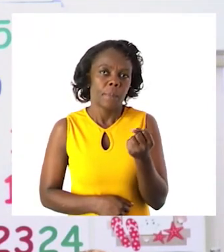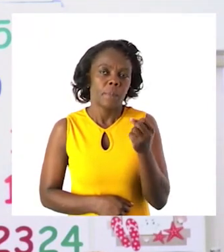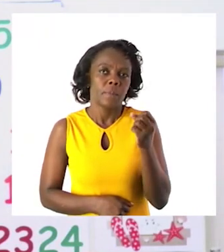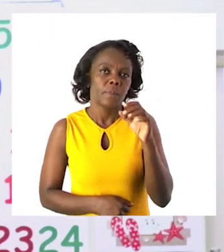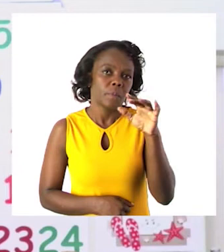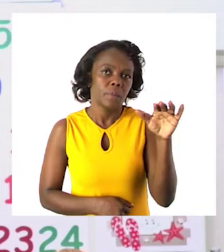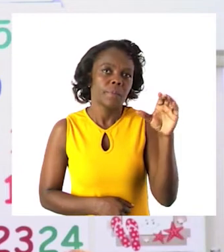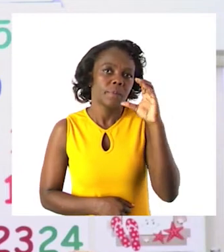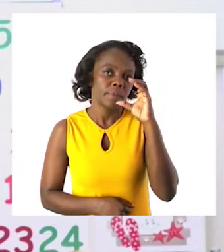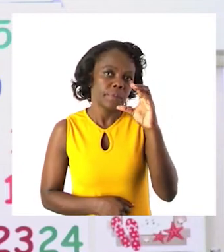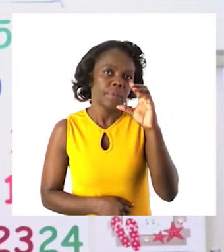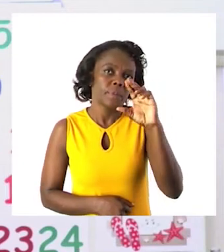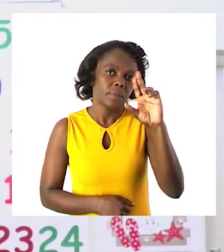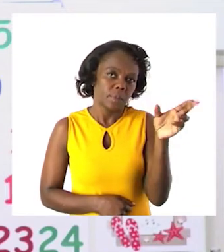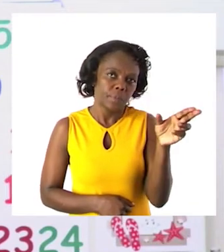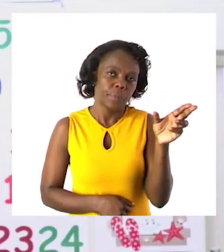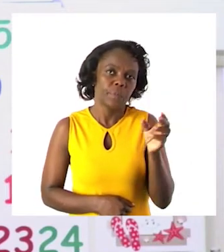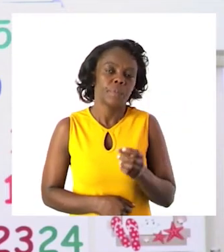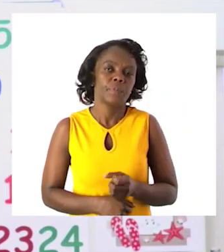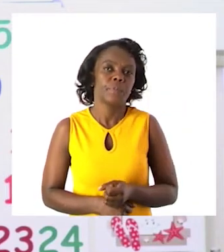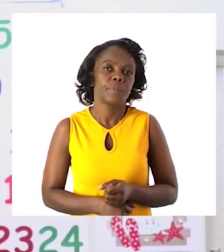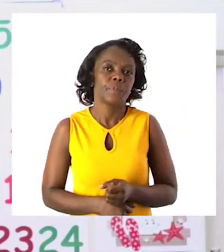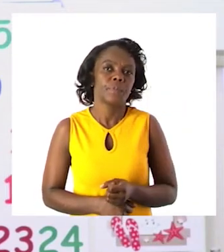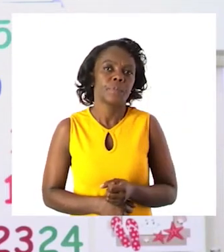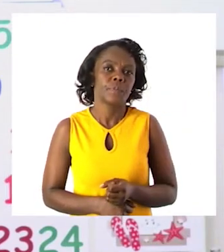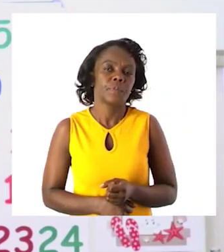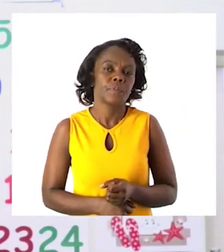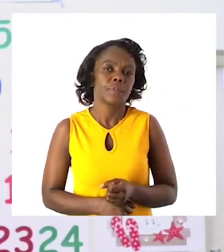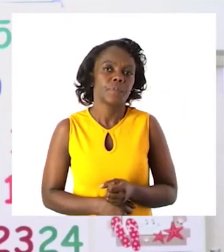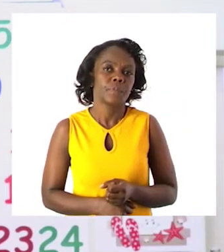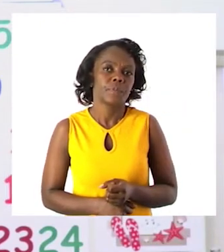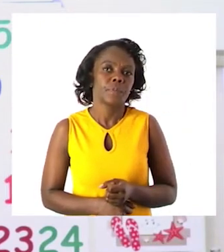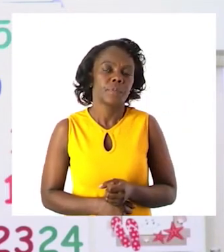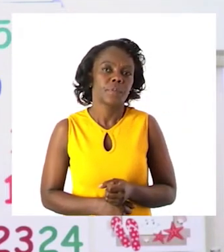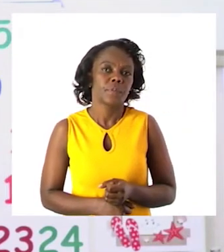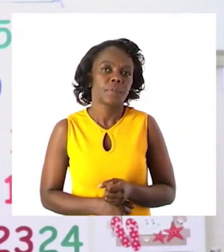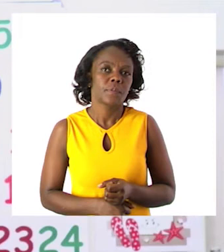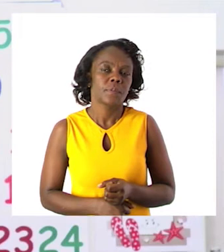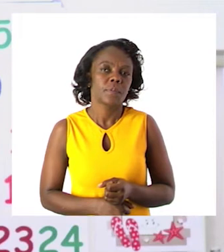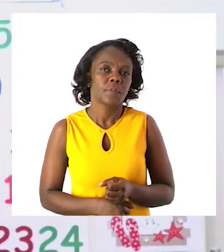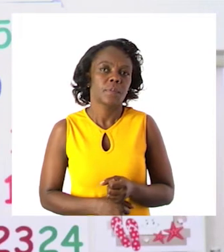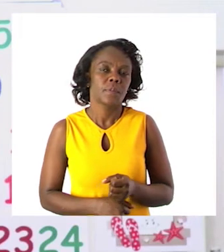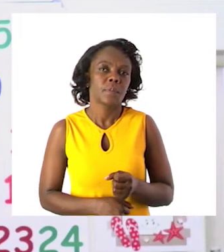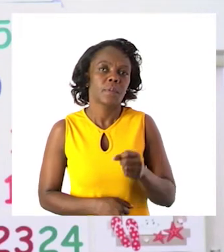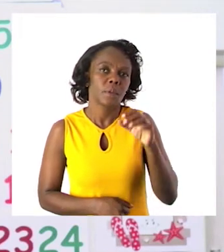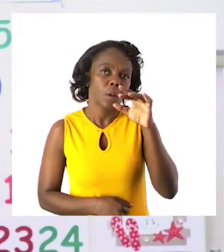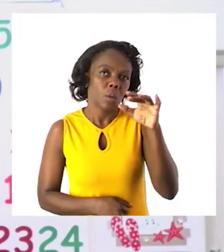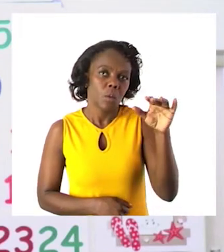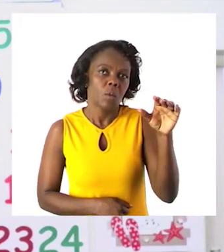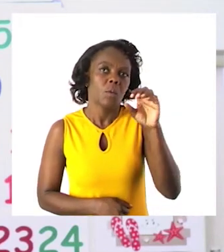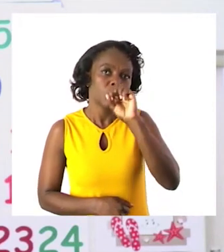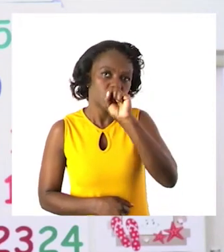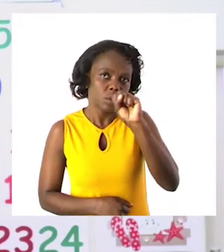this sound, the k and the h. And we also have